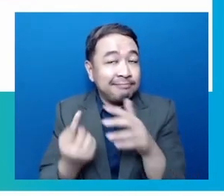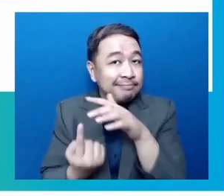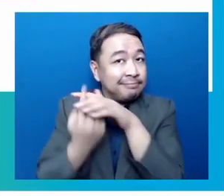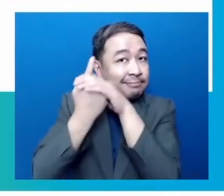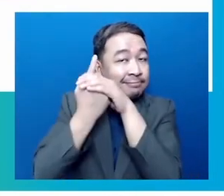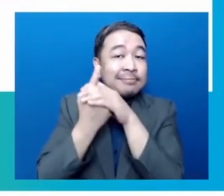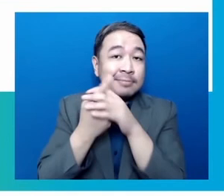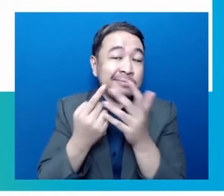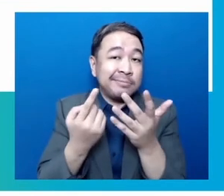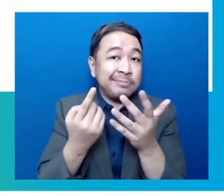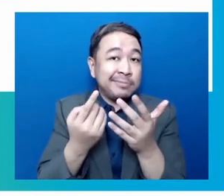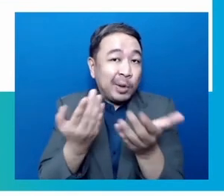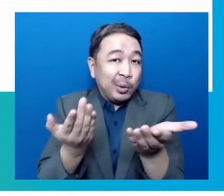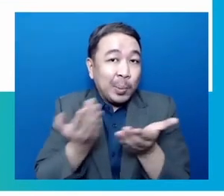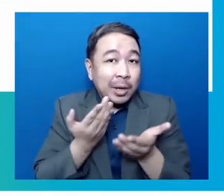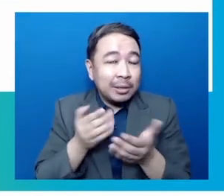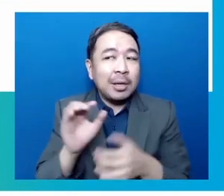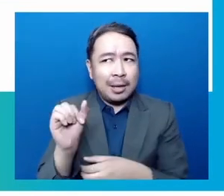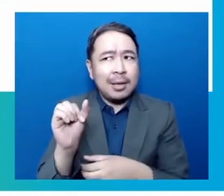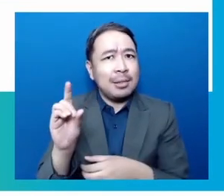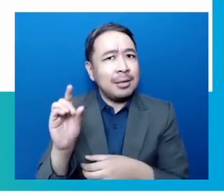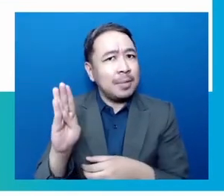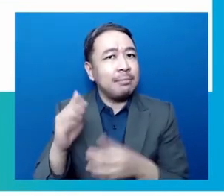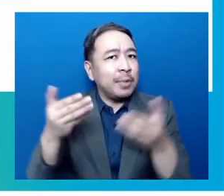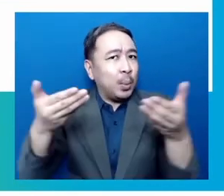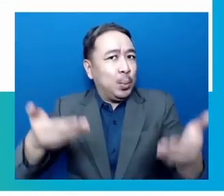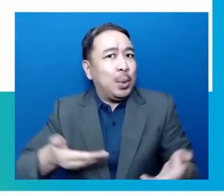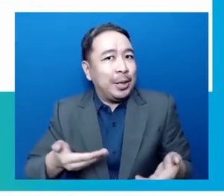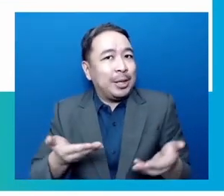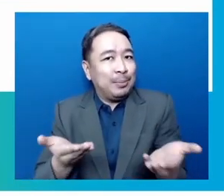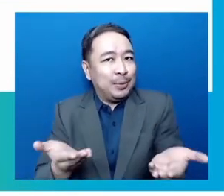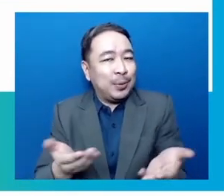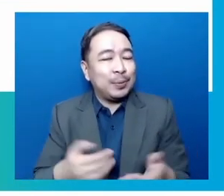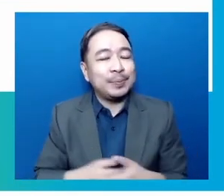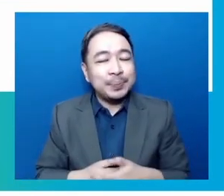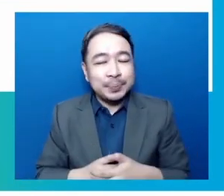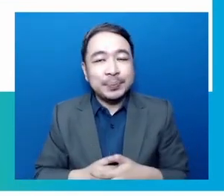them and considering them. And as I said,